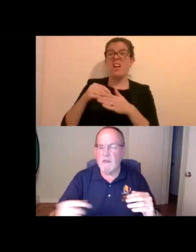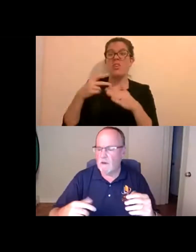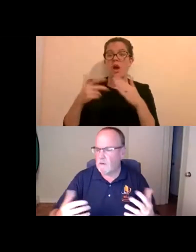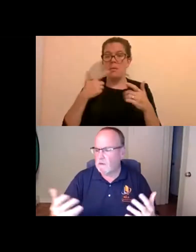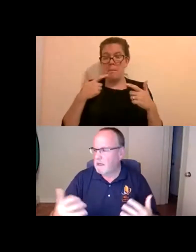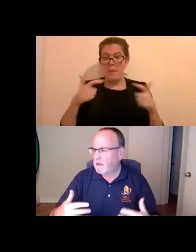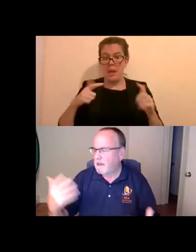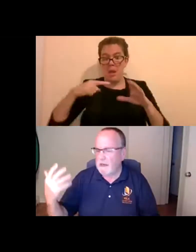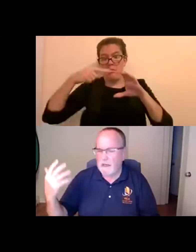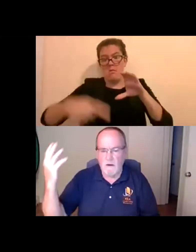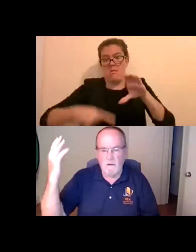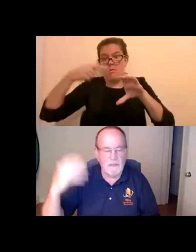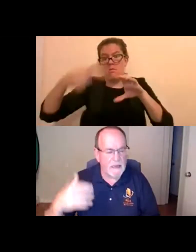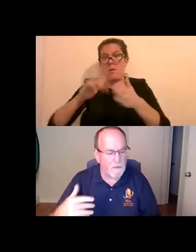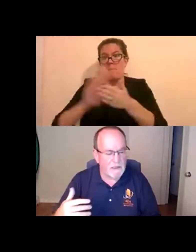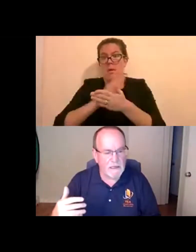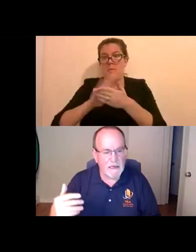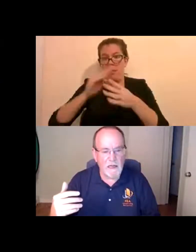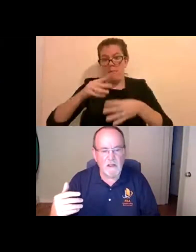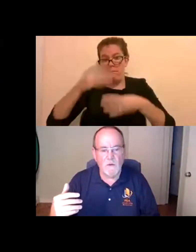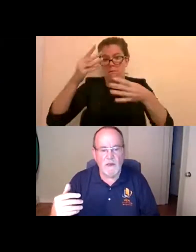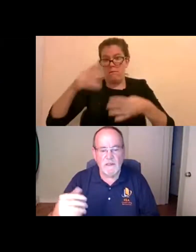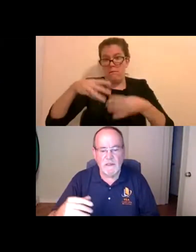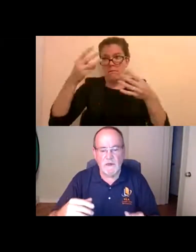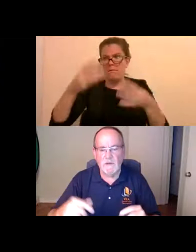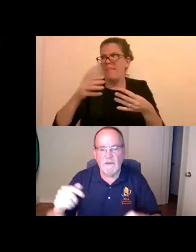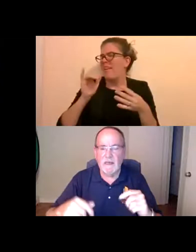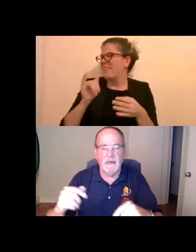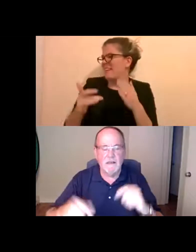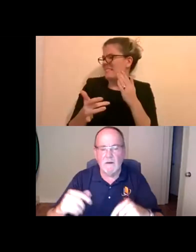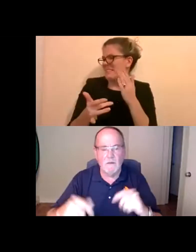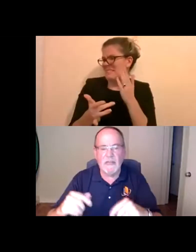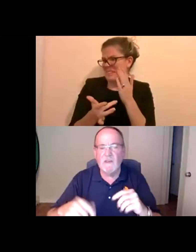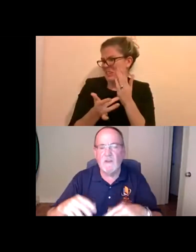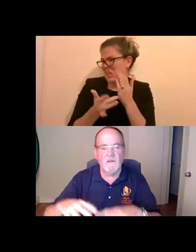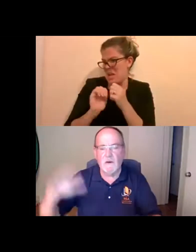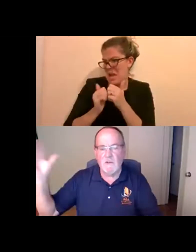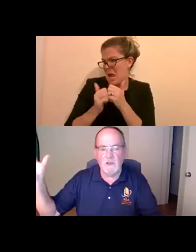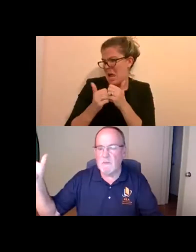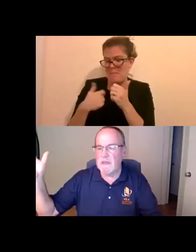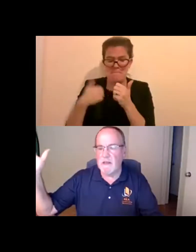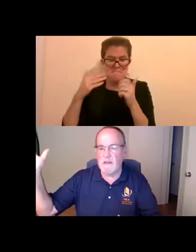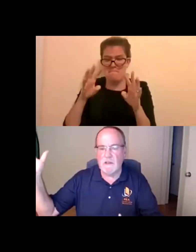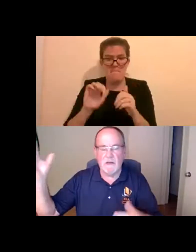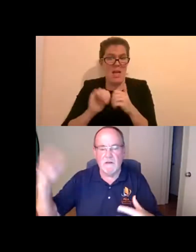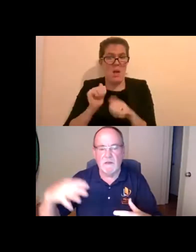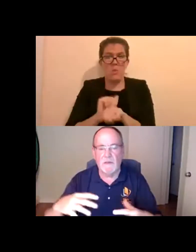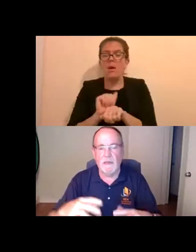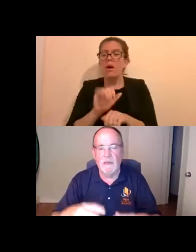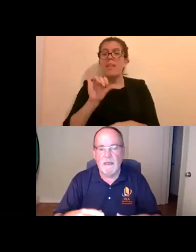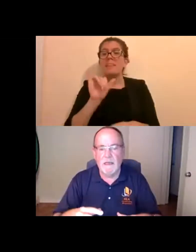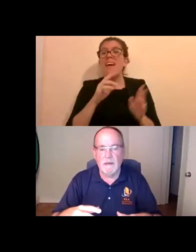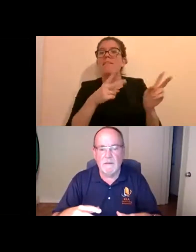these are the old, I don't know exactly what the technology was in terms of getting, messages from ships out at sea or